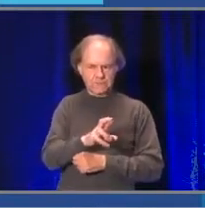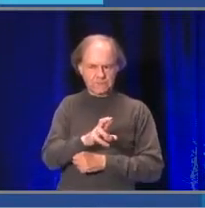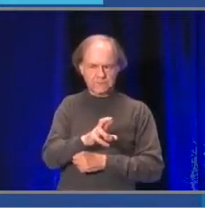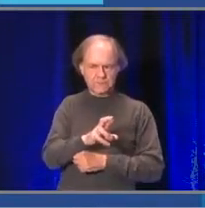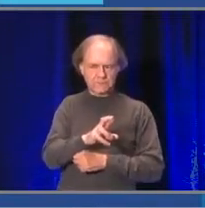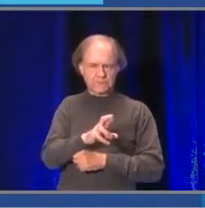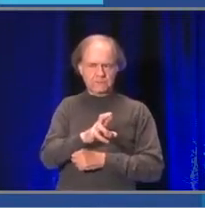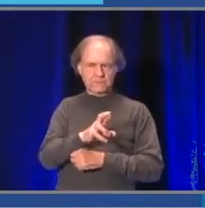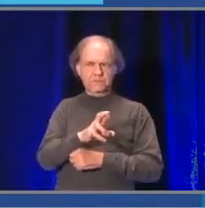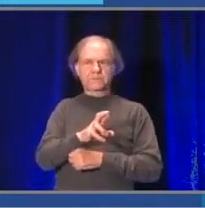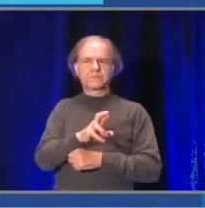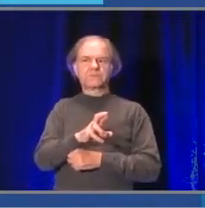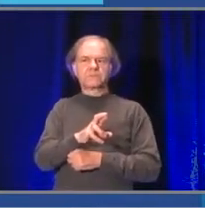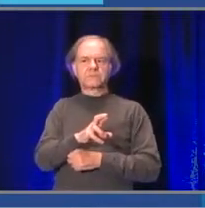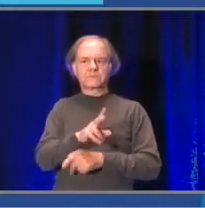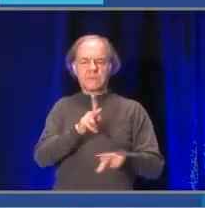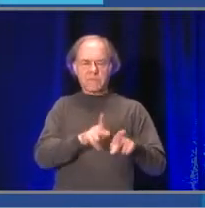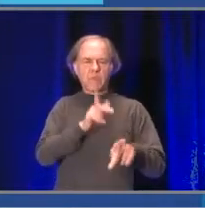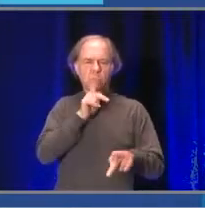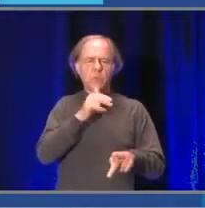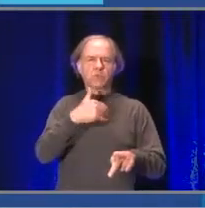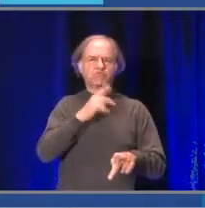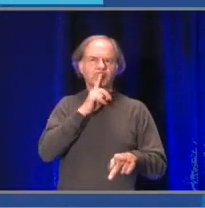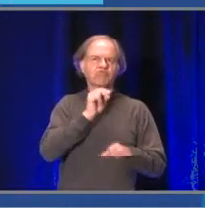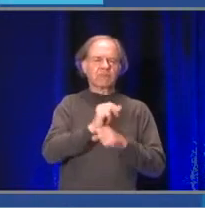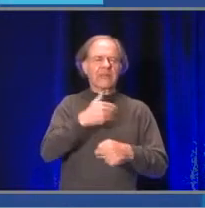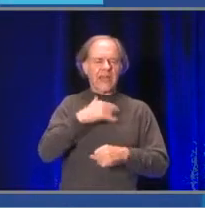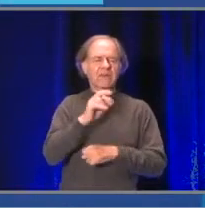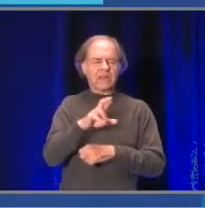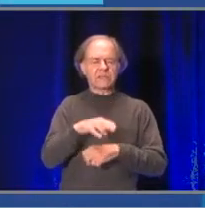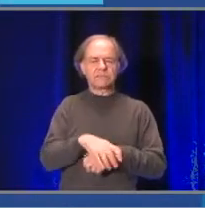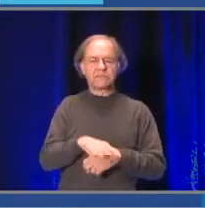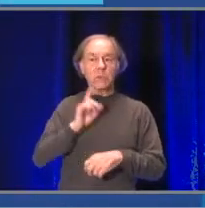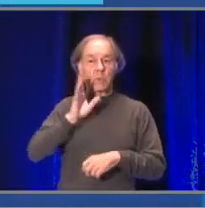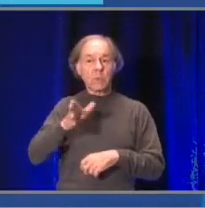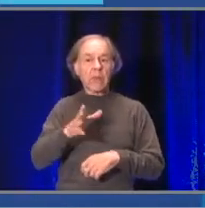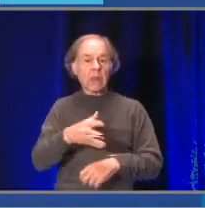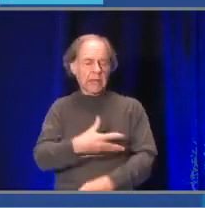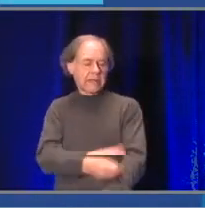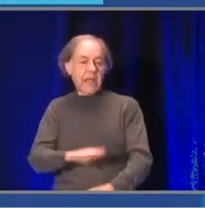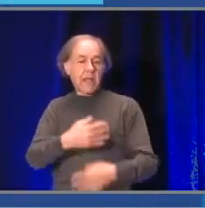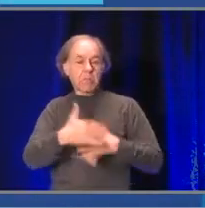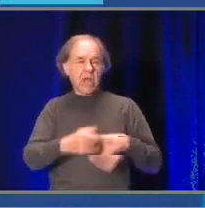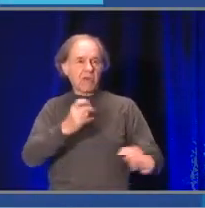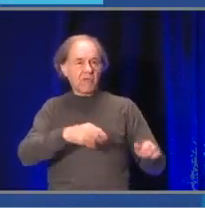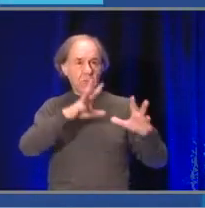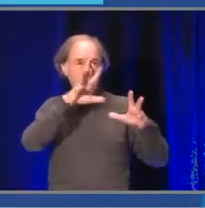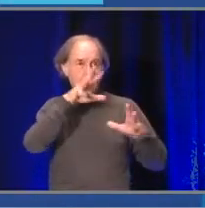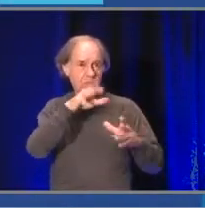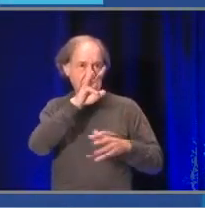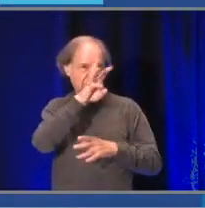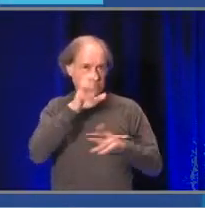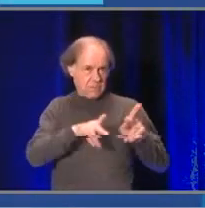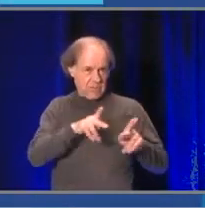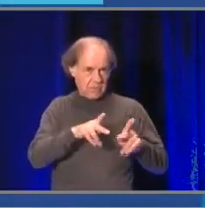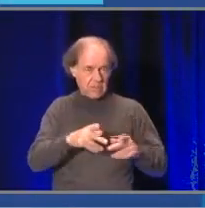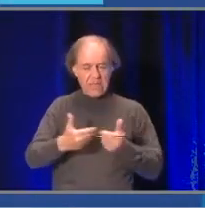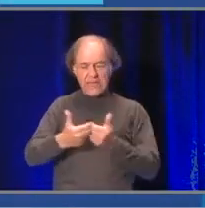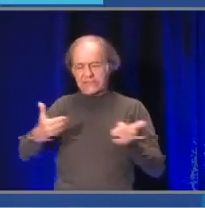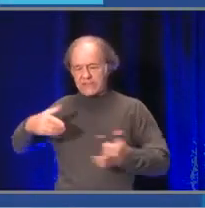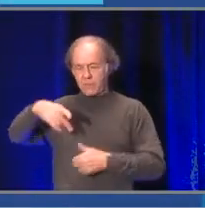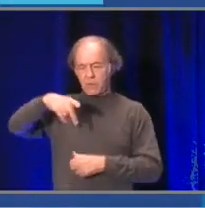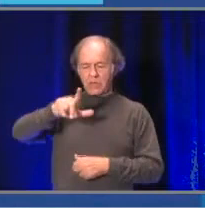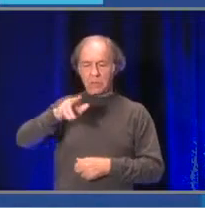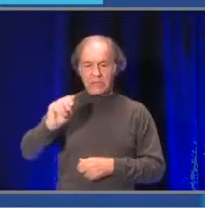samples that have signs of prostate cancer. So we will collect blood, we'll separate the plasma, we will perform